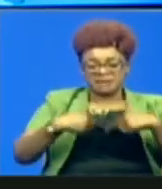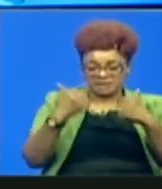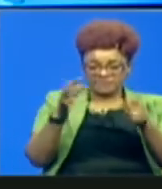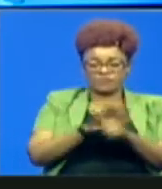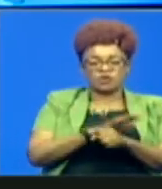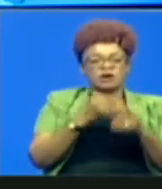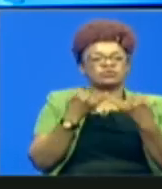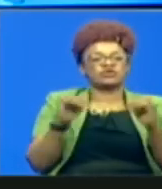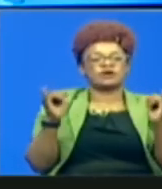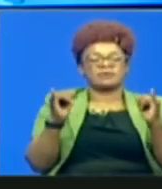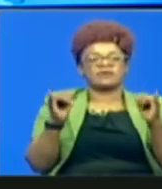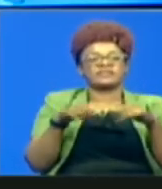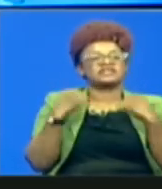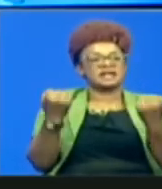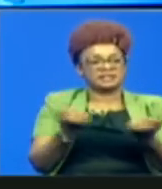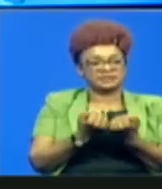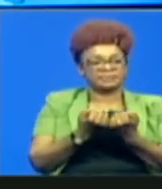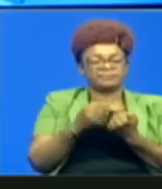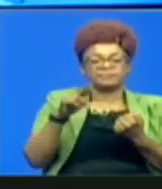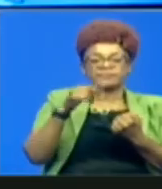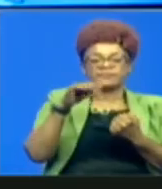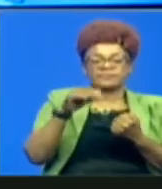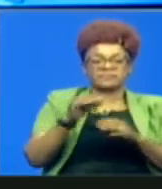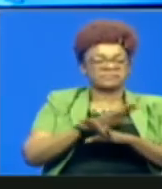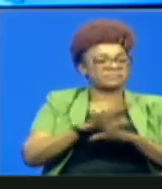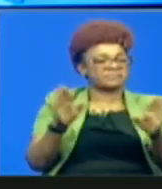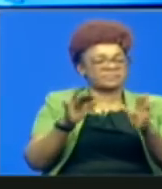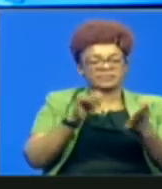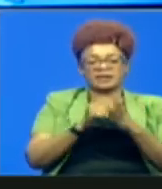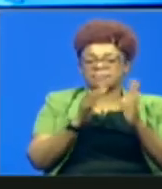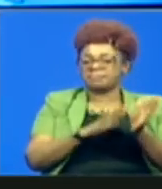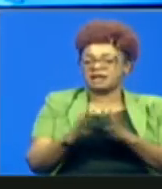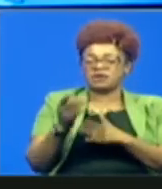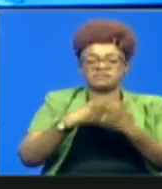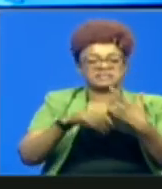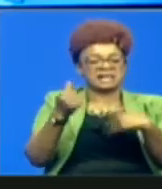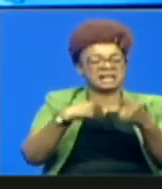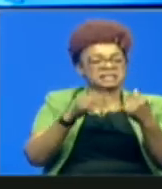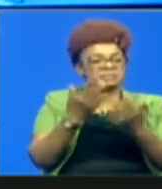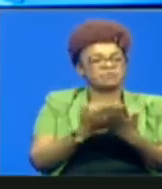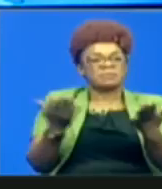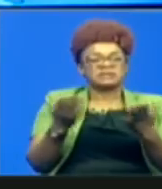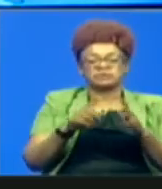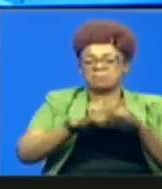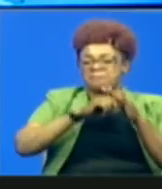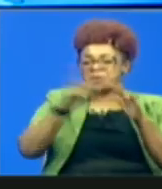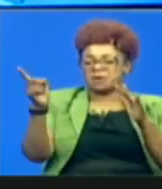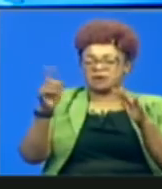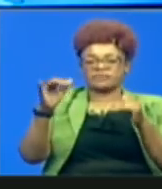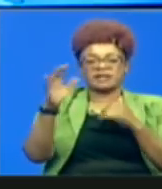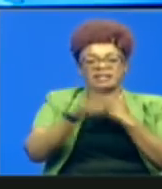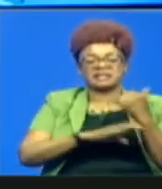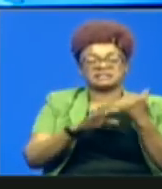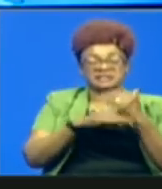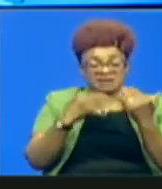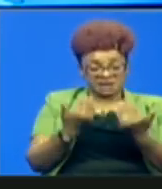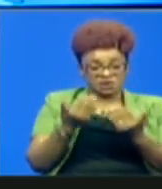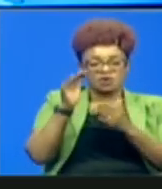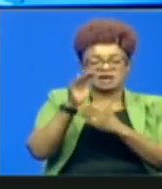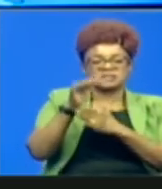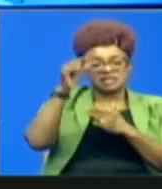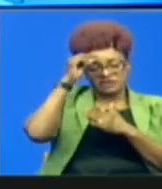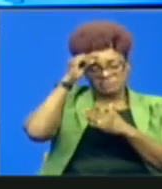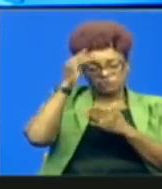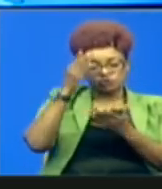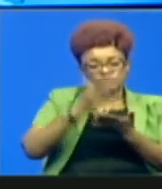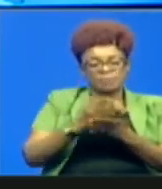autonomy of the society. Ngari refuted claims and the plans of selling his property to flee the country and has now asked the government to stop